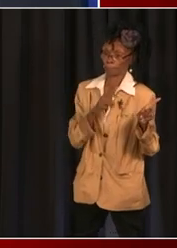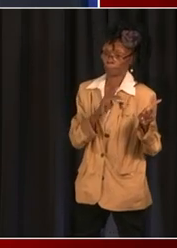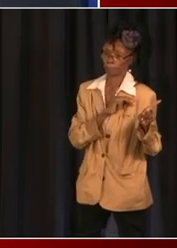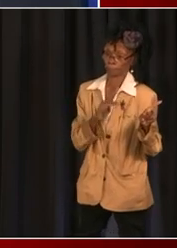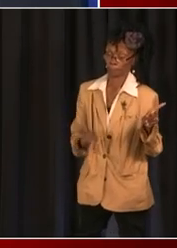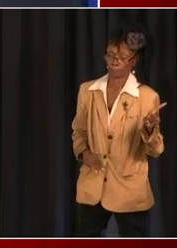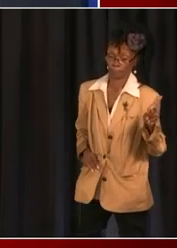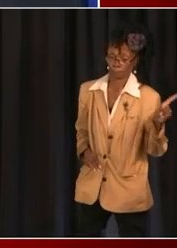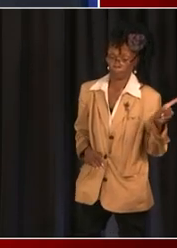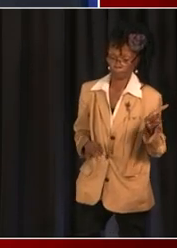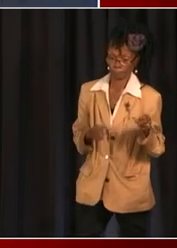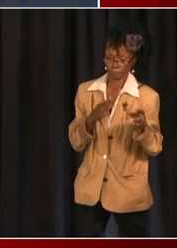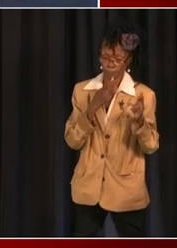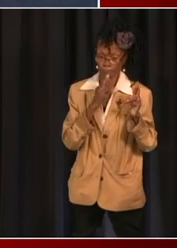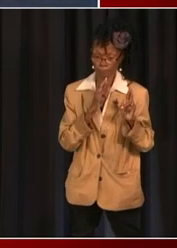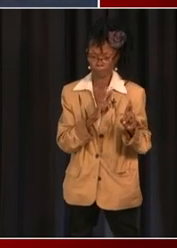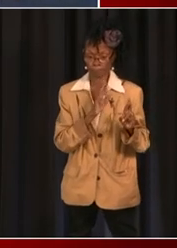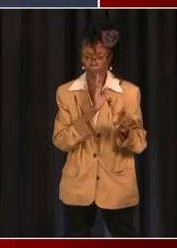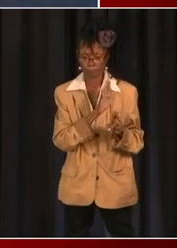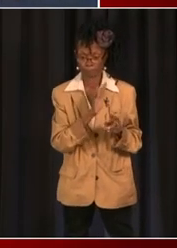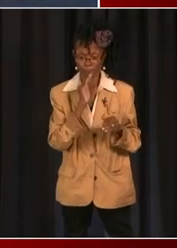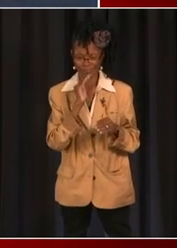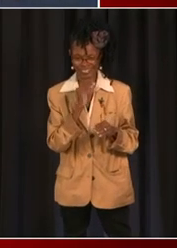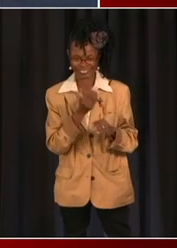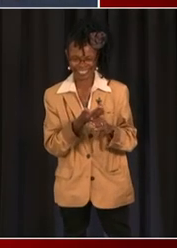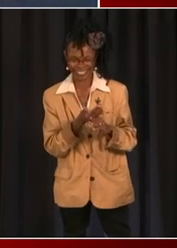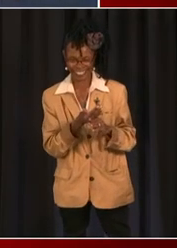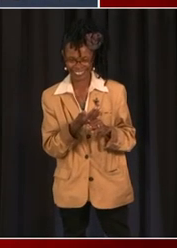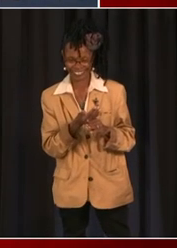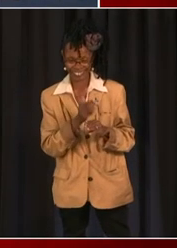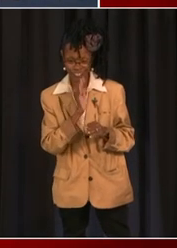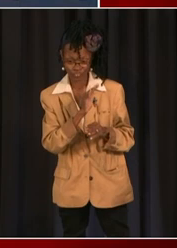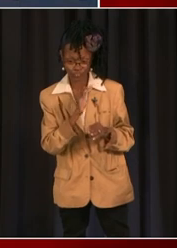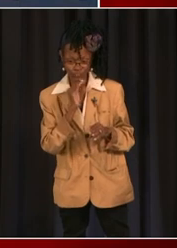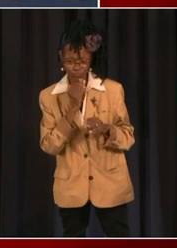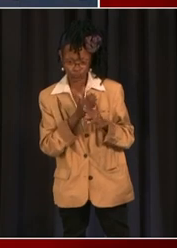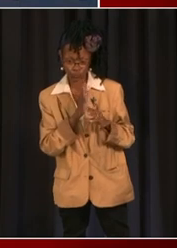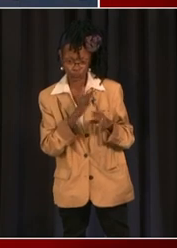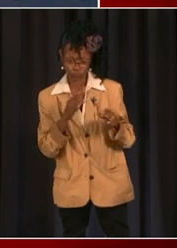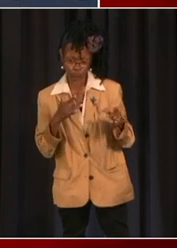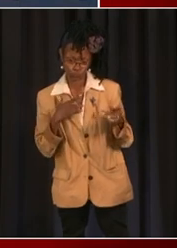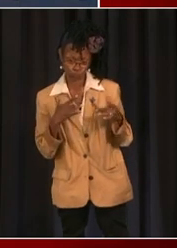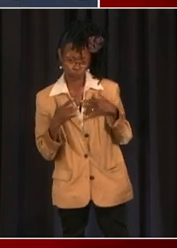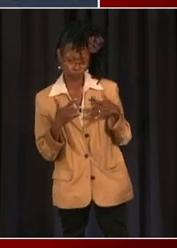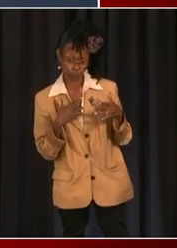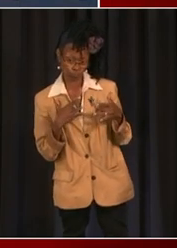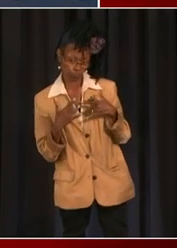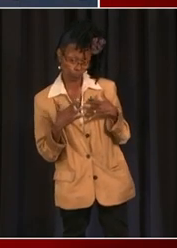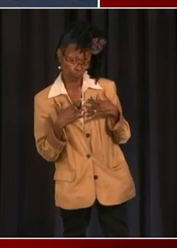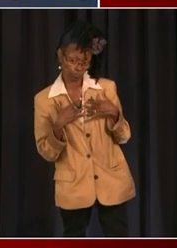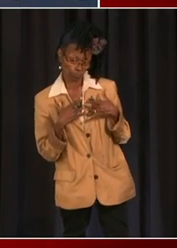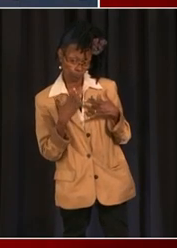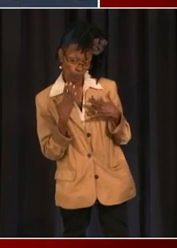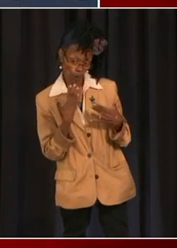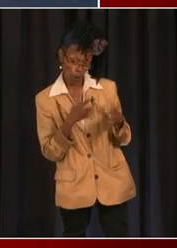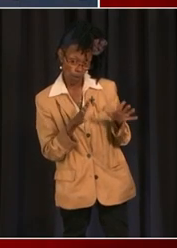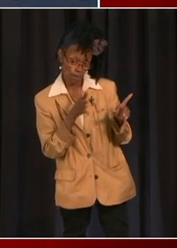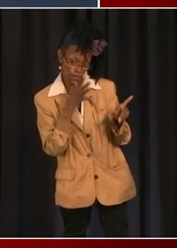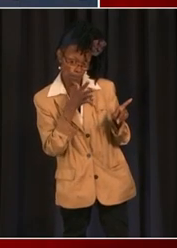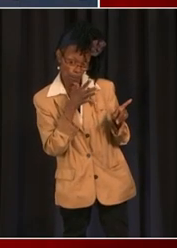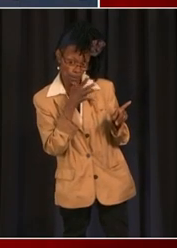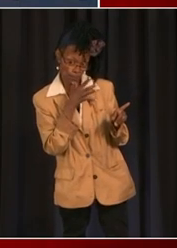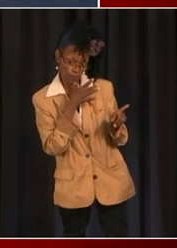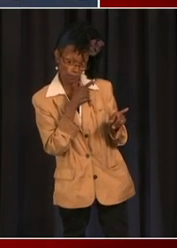as much respect and courtesy to your daughter, what are your concerns as a parent of